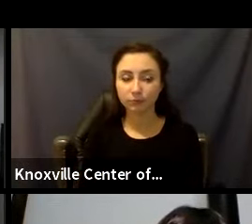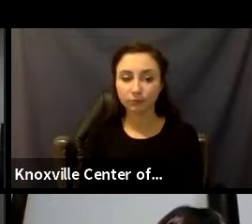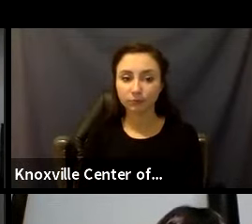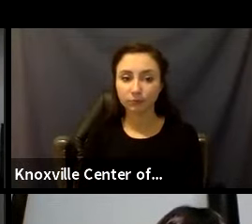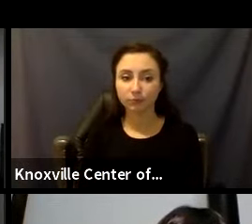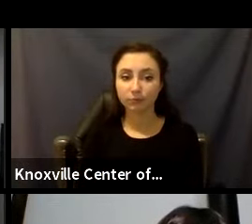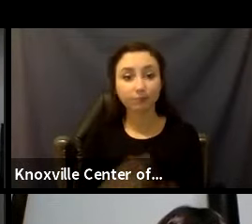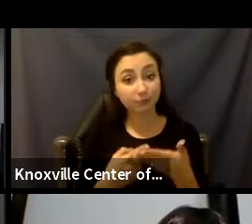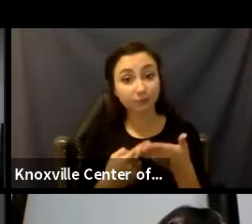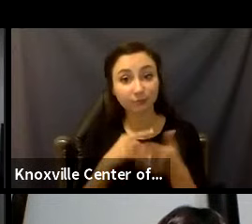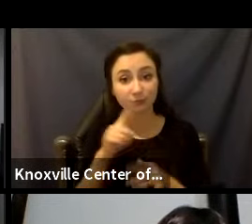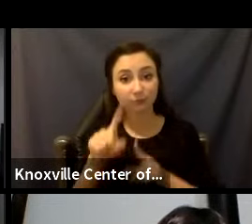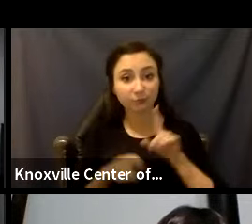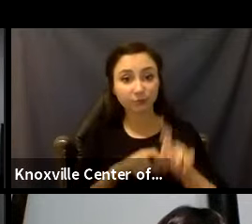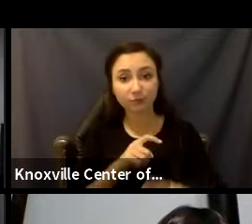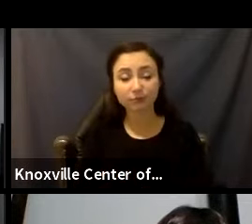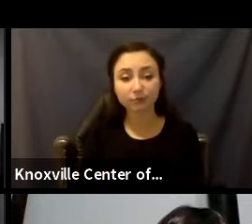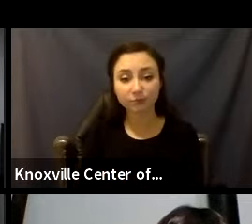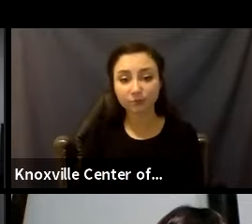Discussions, questions?